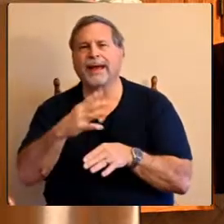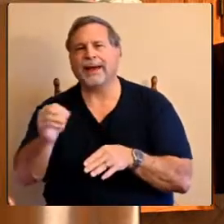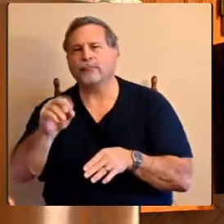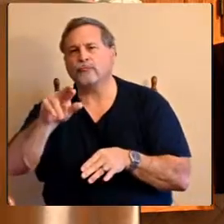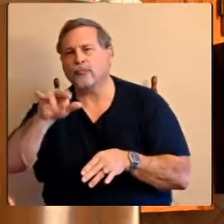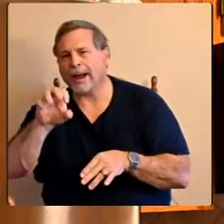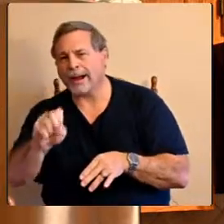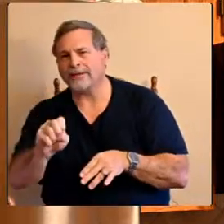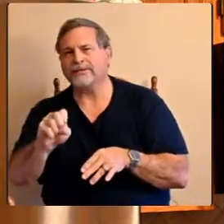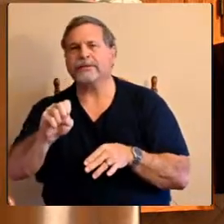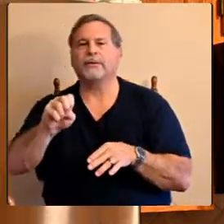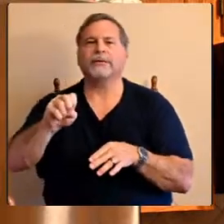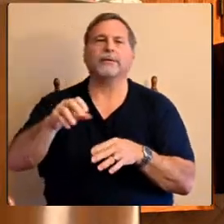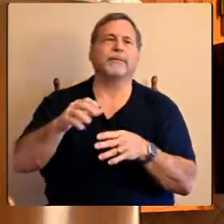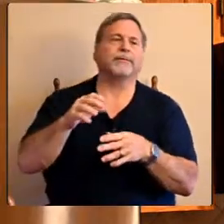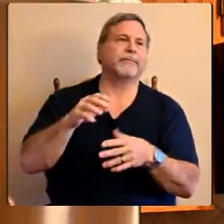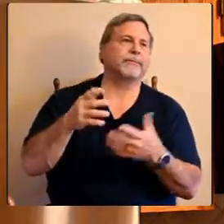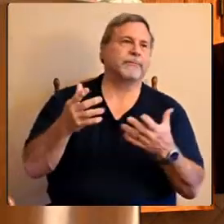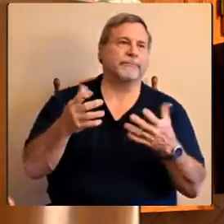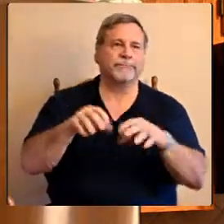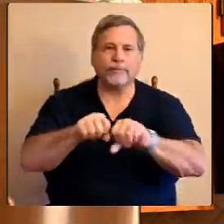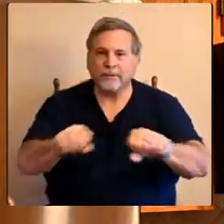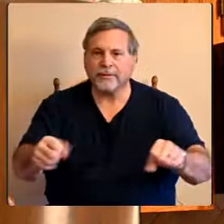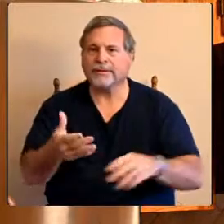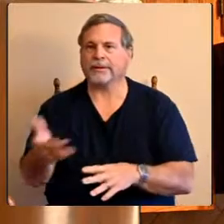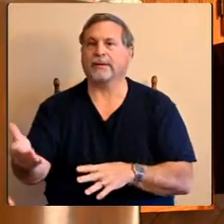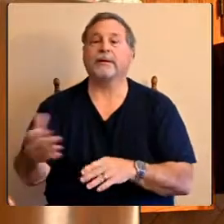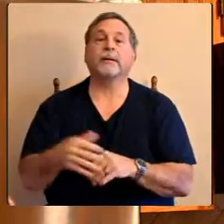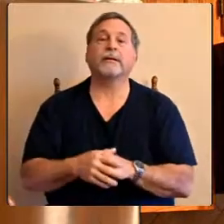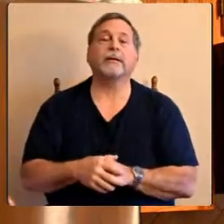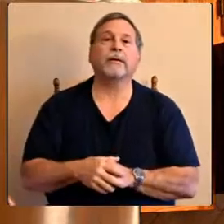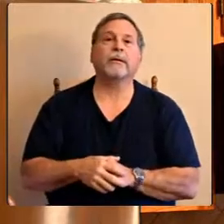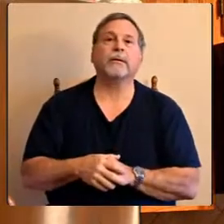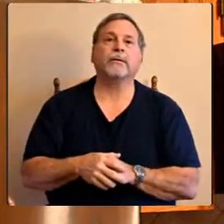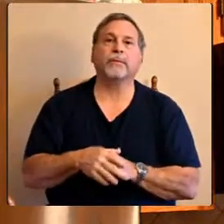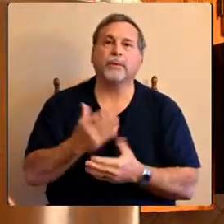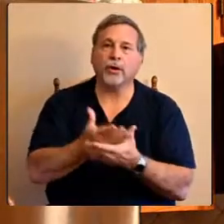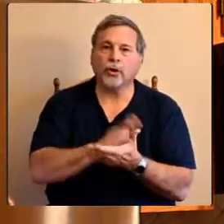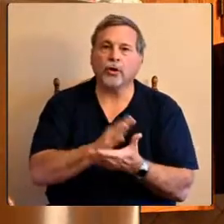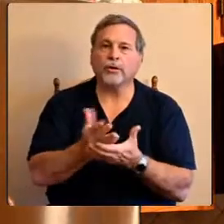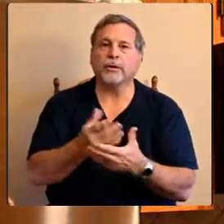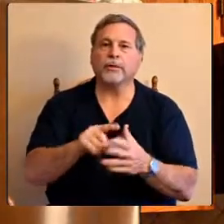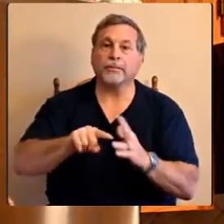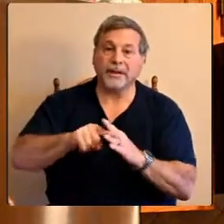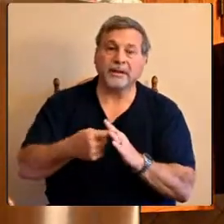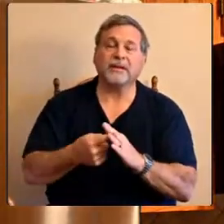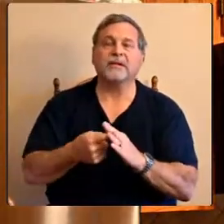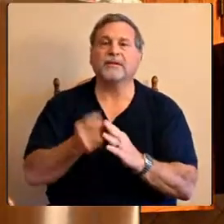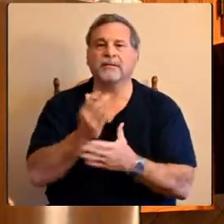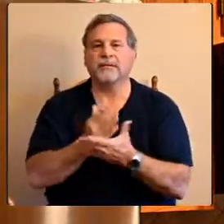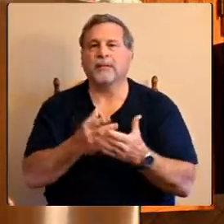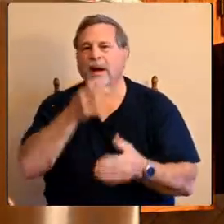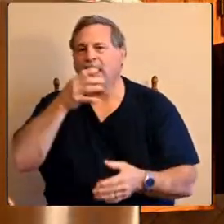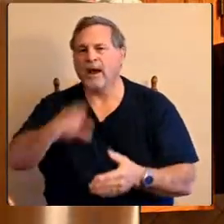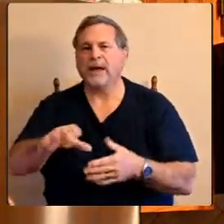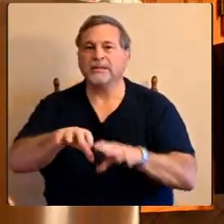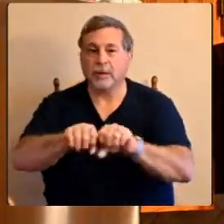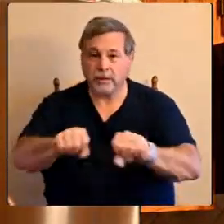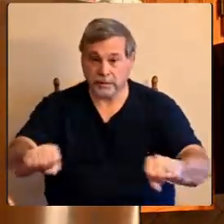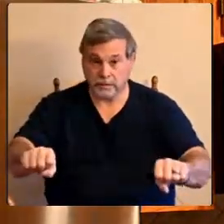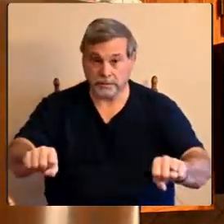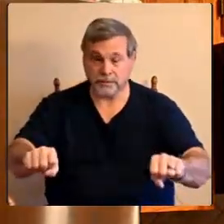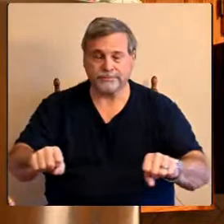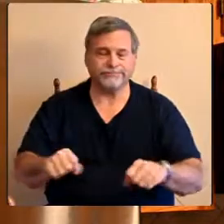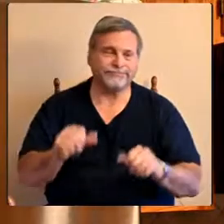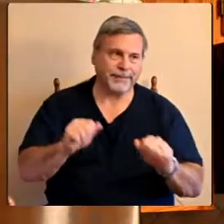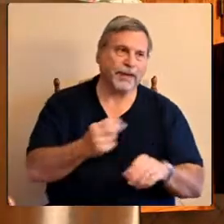mixture type of thing. We started out, we cooked up some spicy sausage.